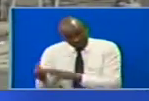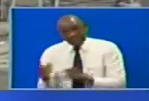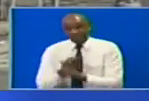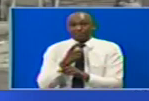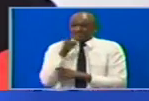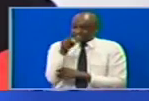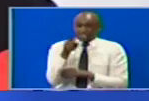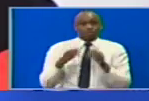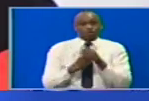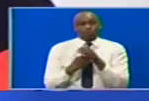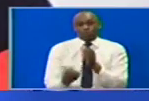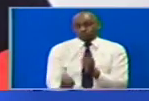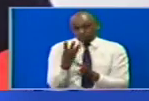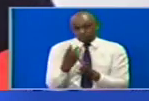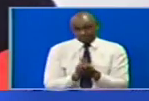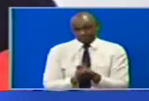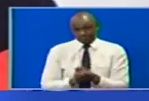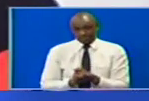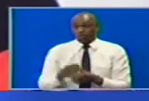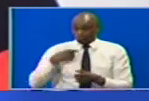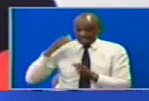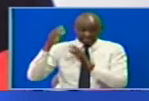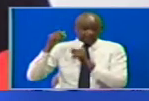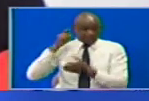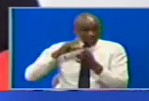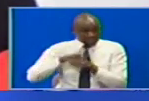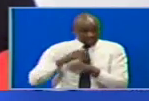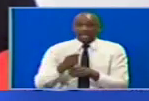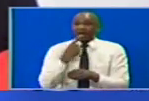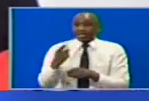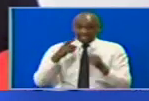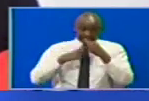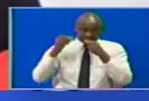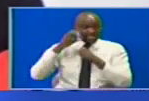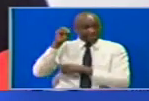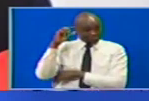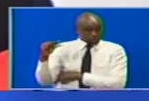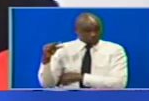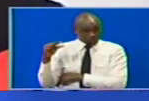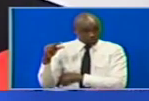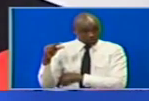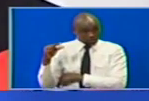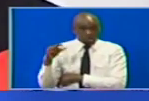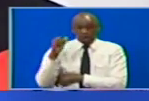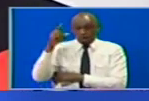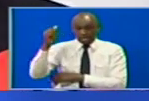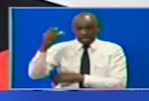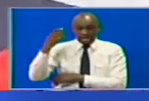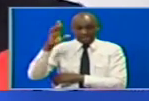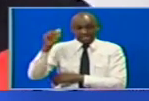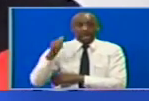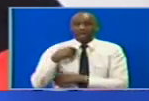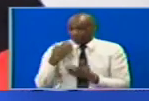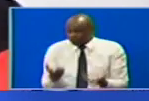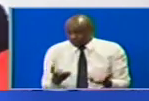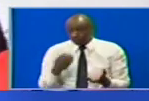energy source. At Olkaria 5, we expect to get about 160 megawatts. At Olkaria 1, we expect to get